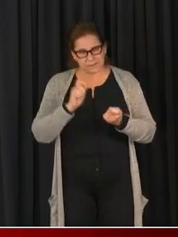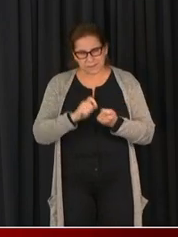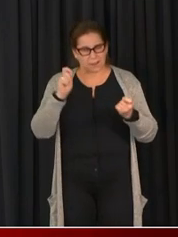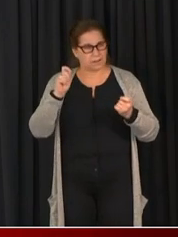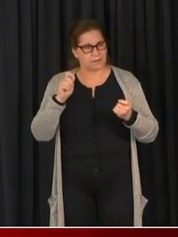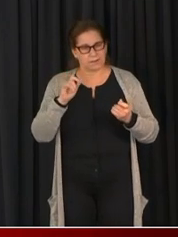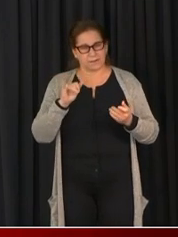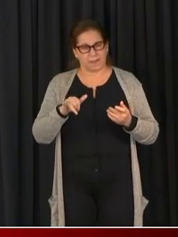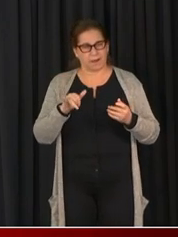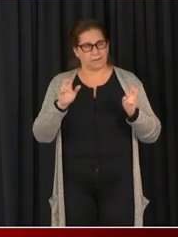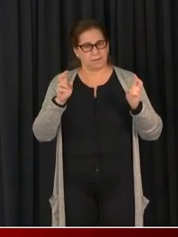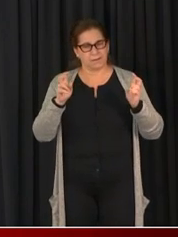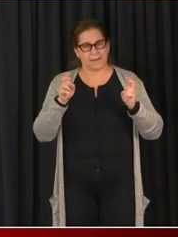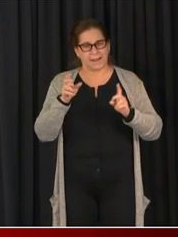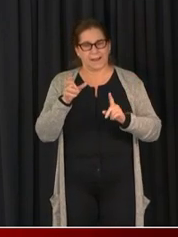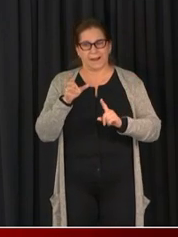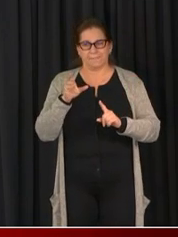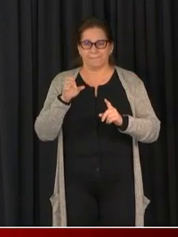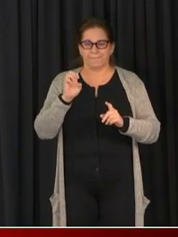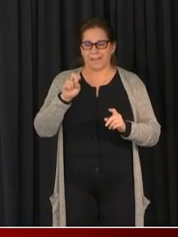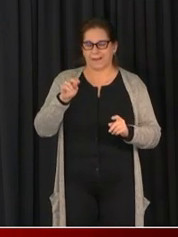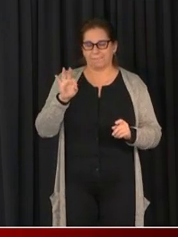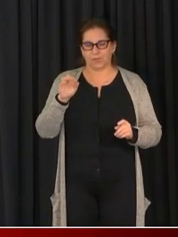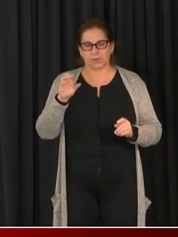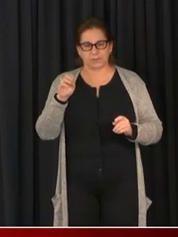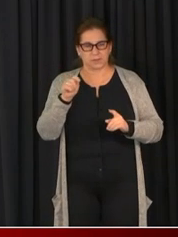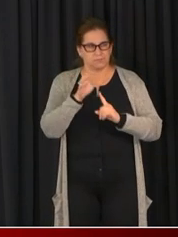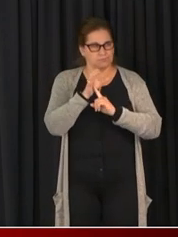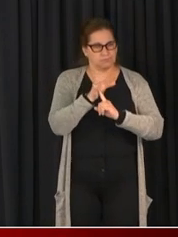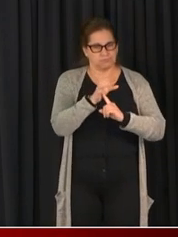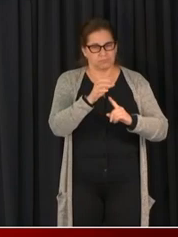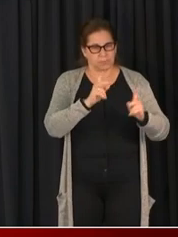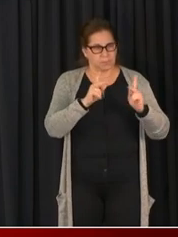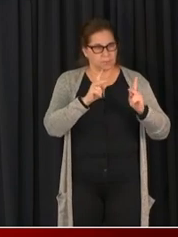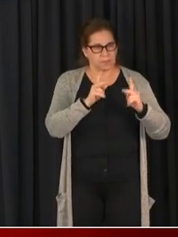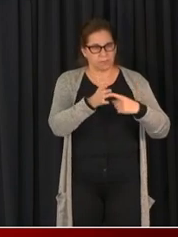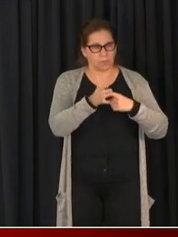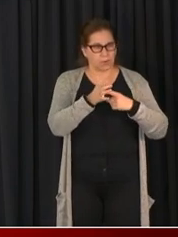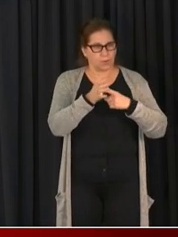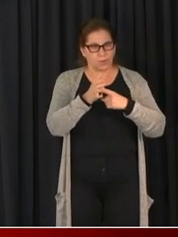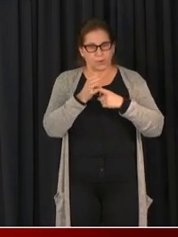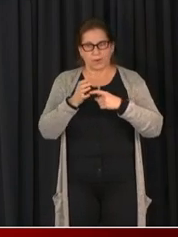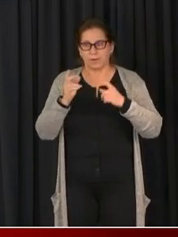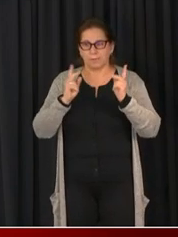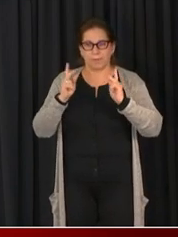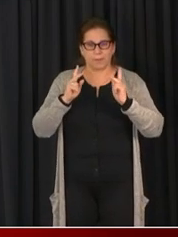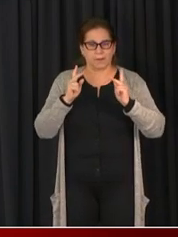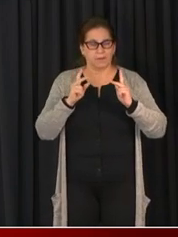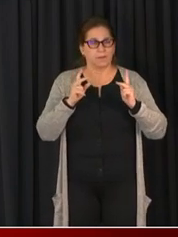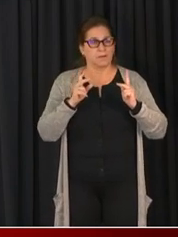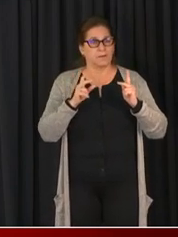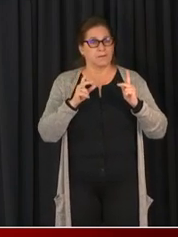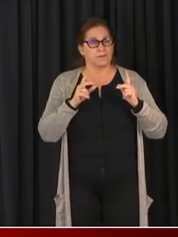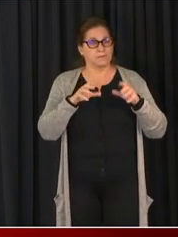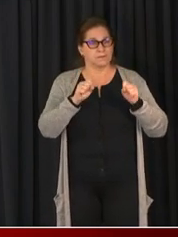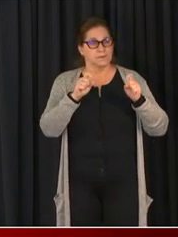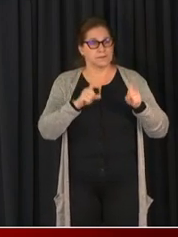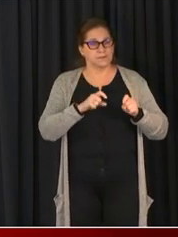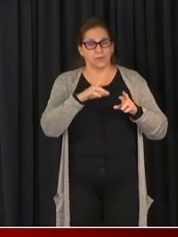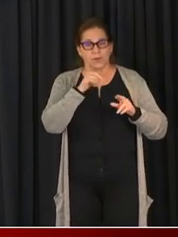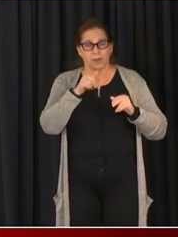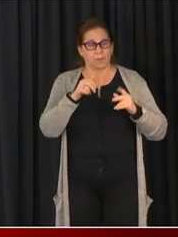enforced? When they get that negative test, will they be required to show it to somebody? I know you said that university. Yes, I just